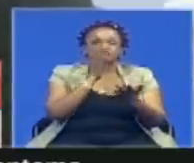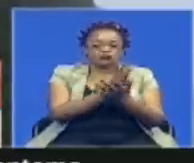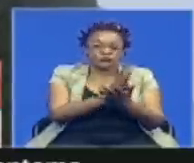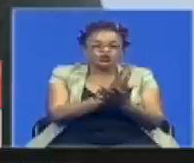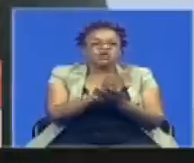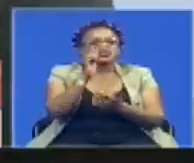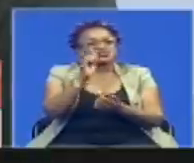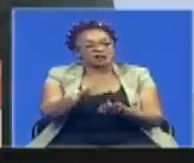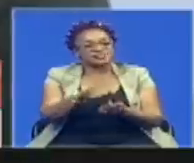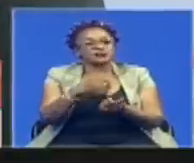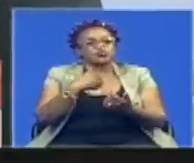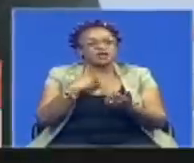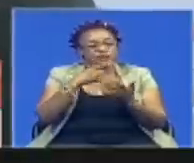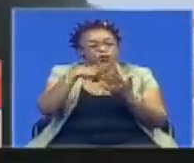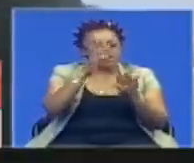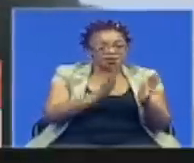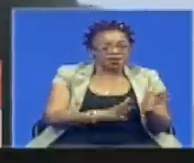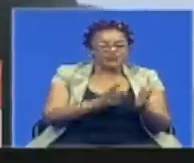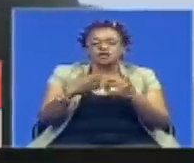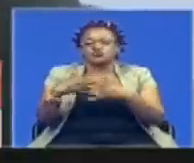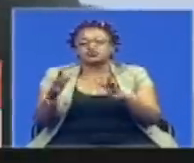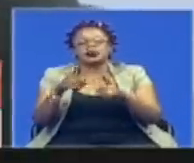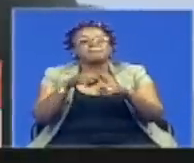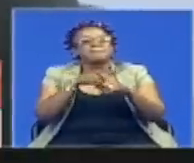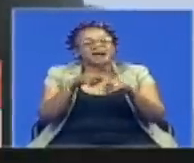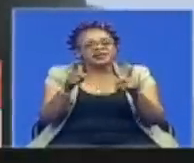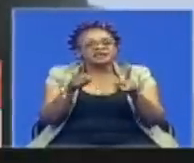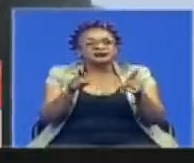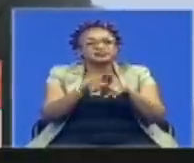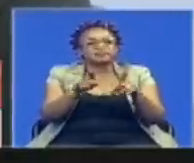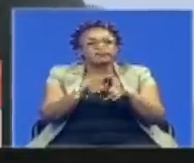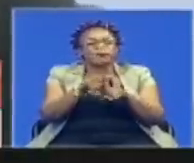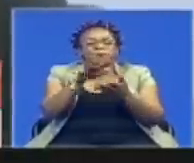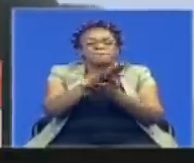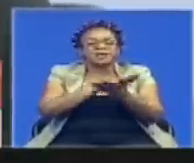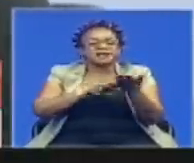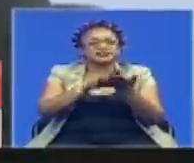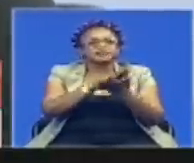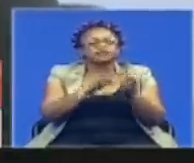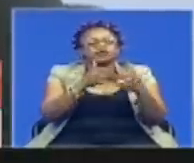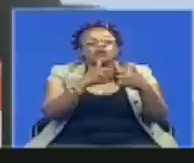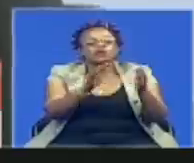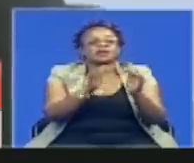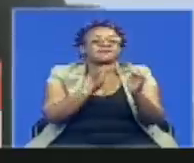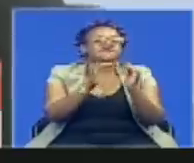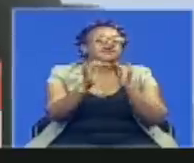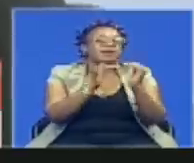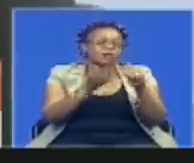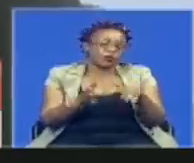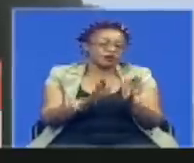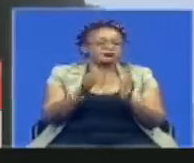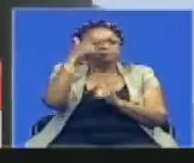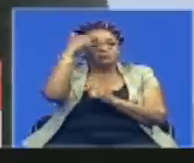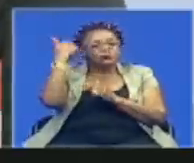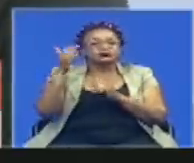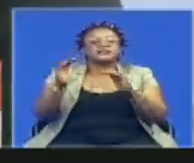have a winner and a loser, but it is also premised on that you lose in a fair contest. Because the